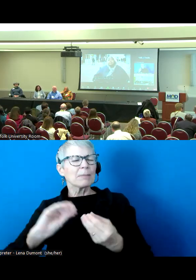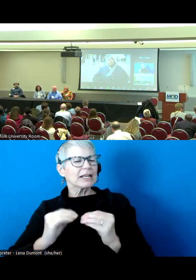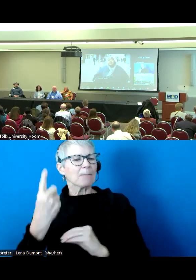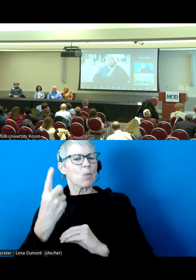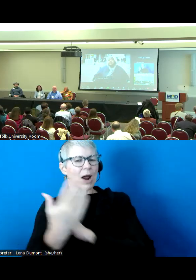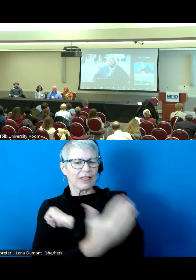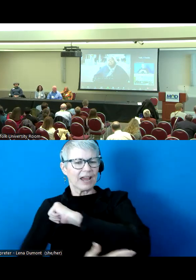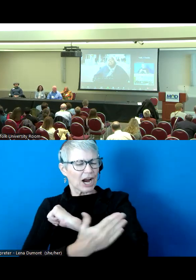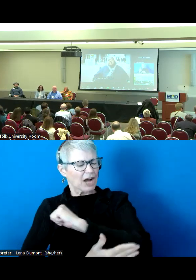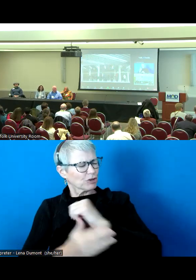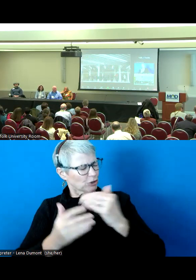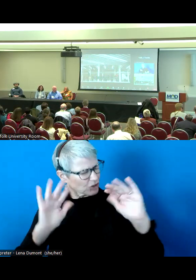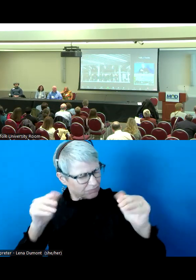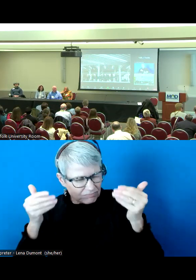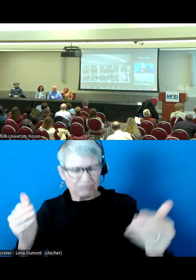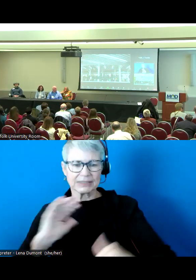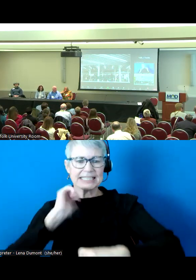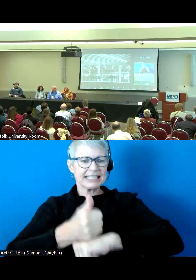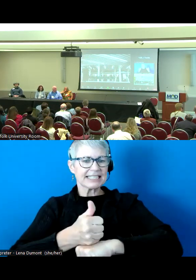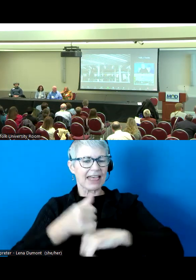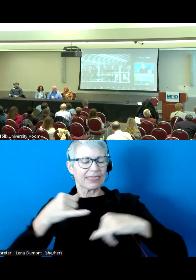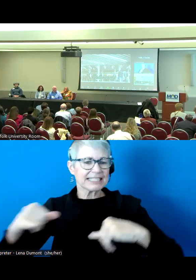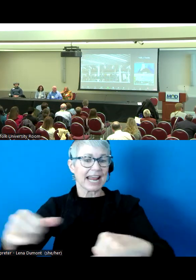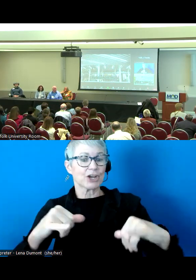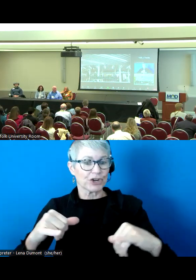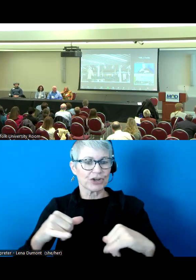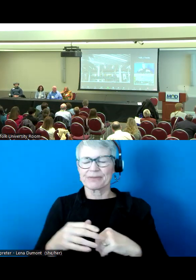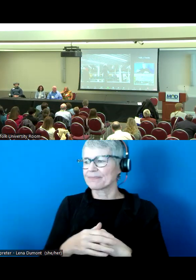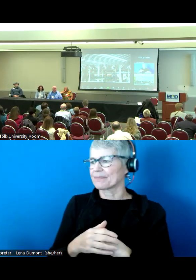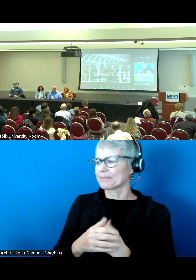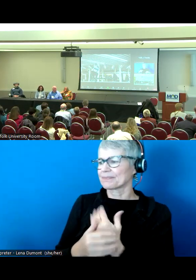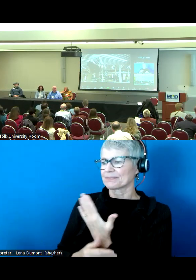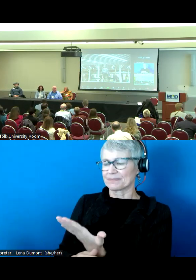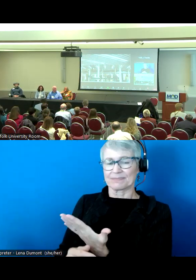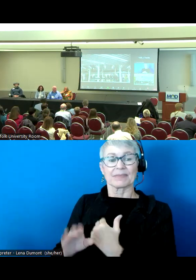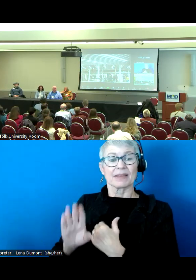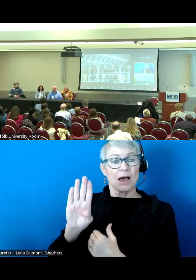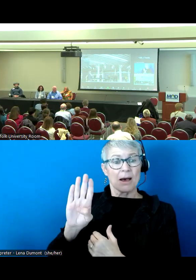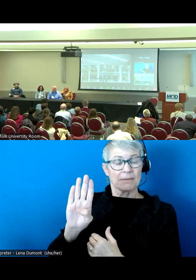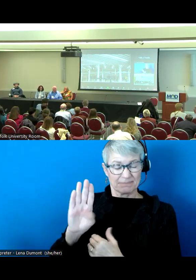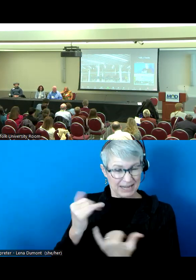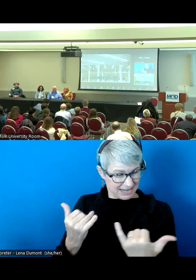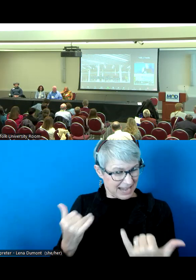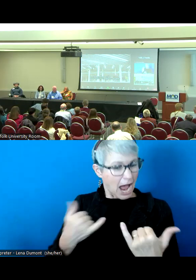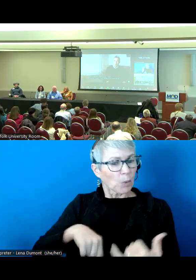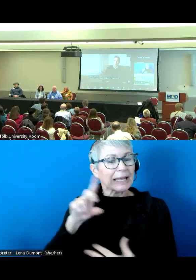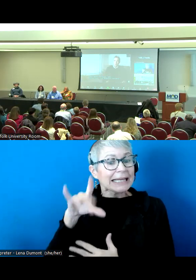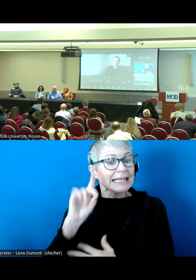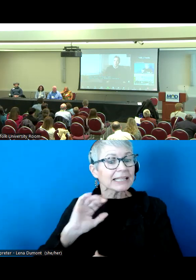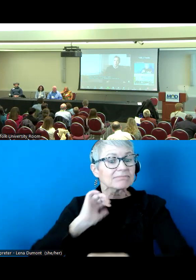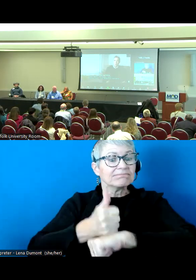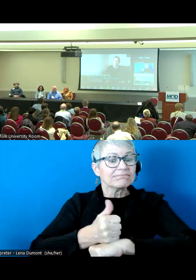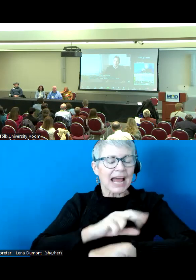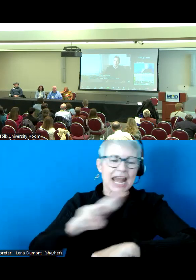really need to be. The Boston case is now set a national standard, and people do look to it. New York,